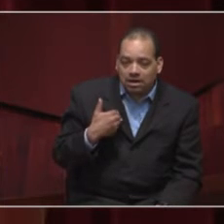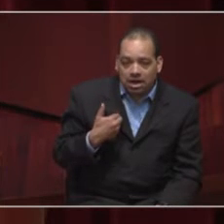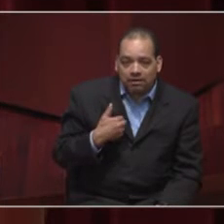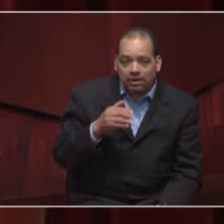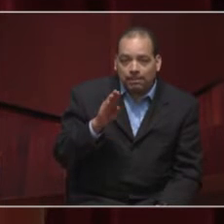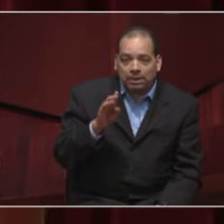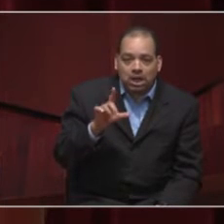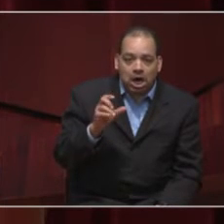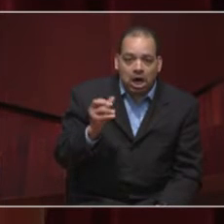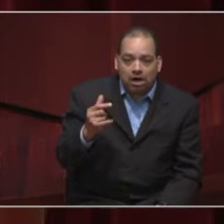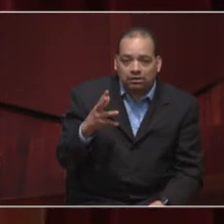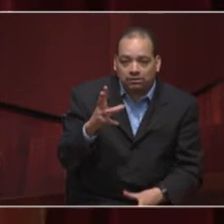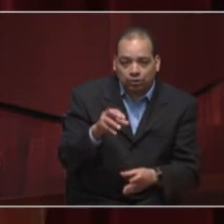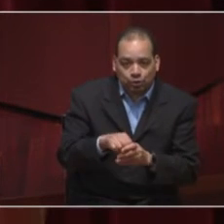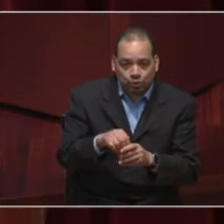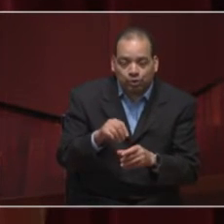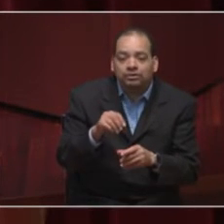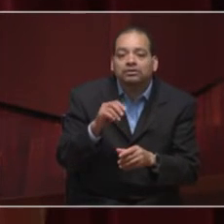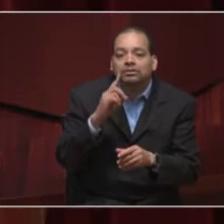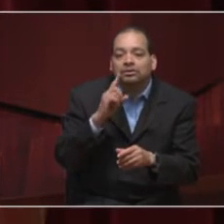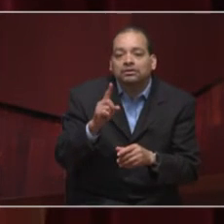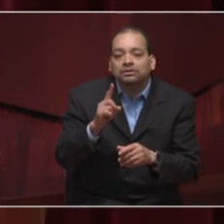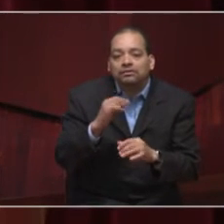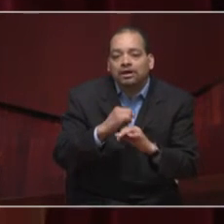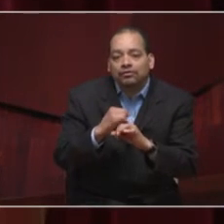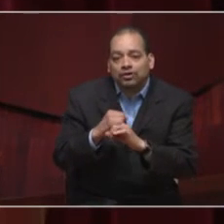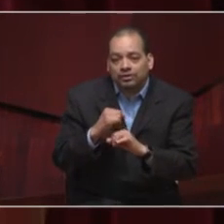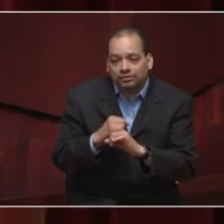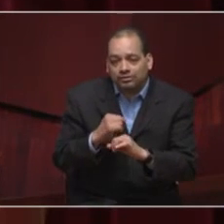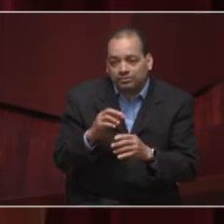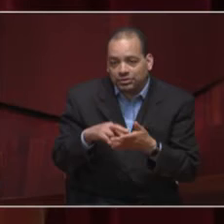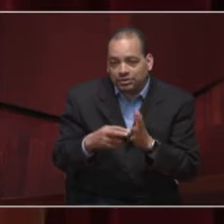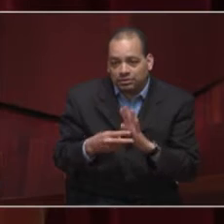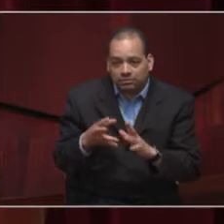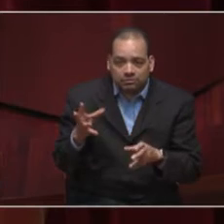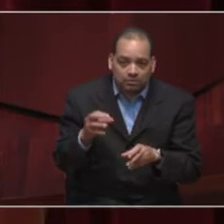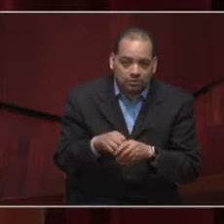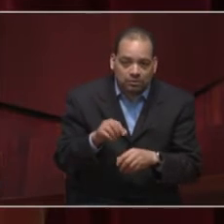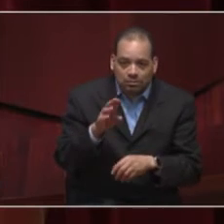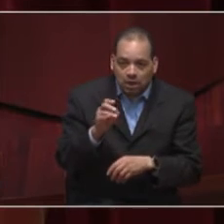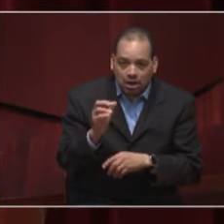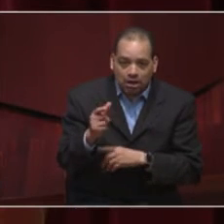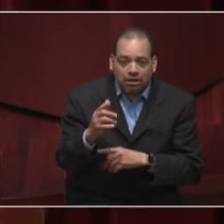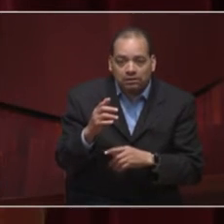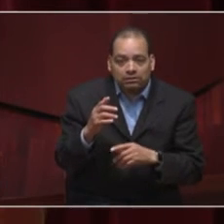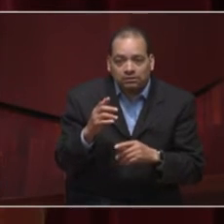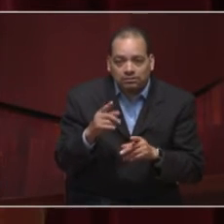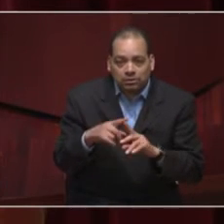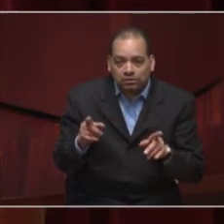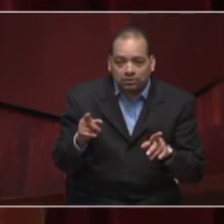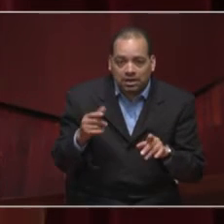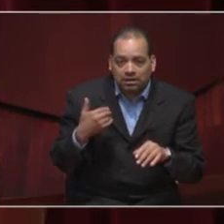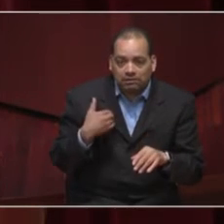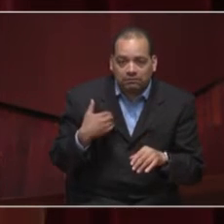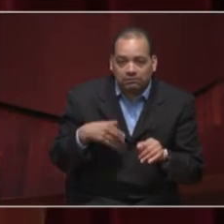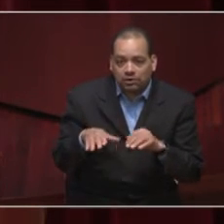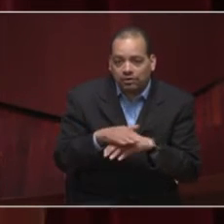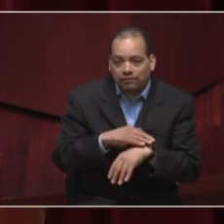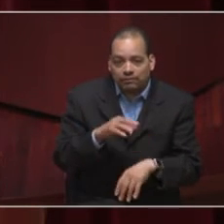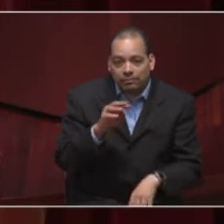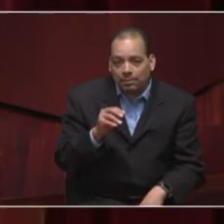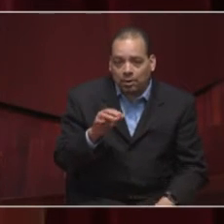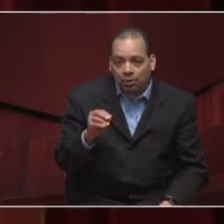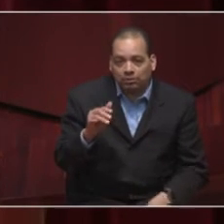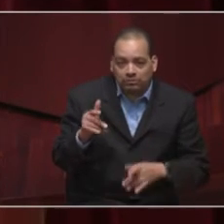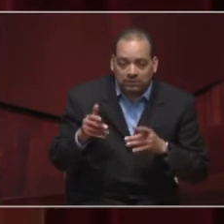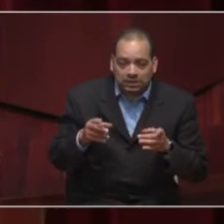advertised it as well. It's on our blog, but the full package, but essentially, I know people can't see, but they sent a cover memo explaining what's in it